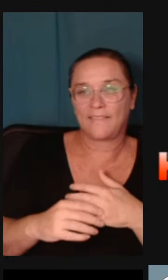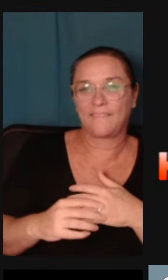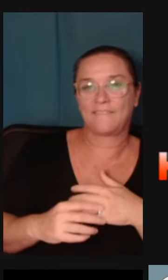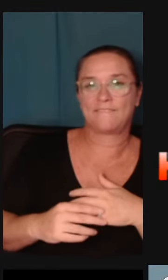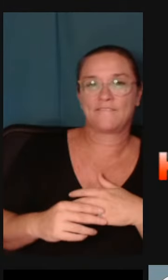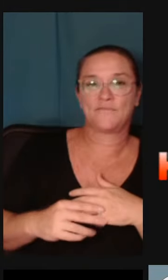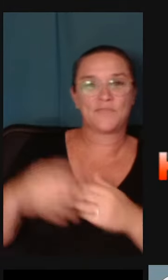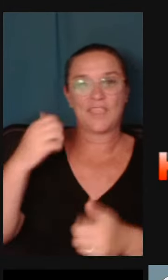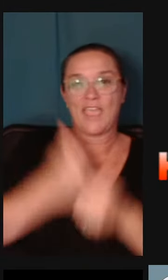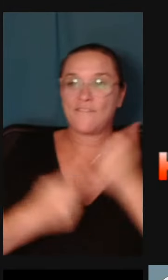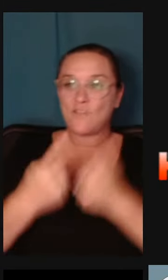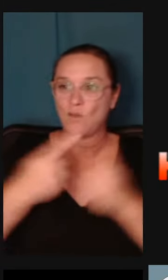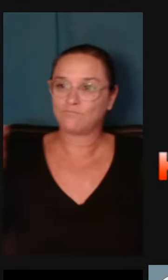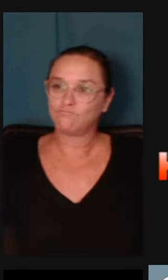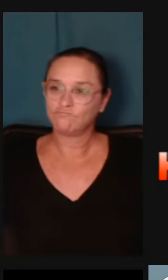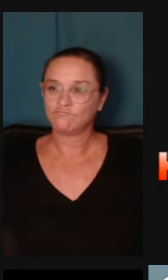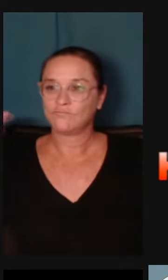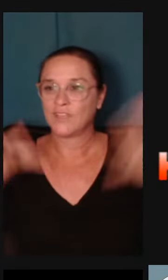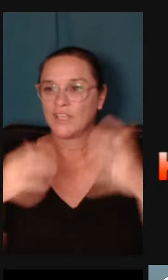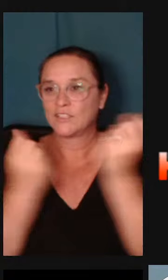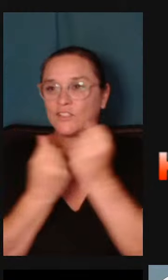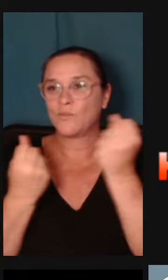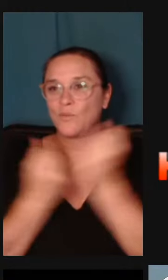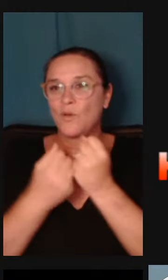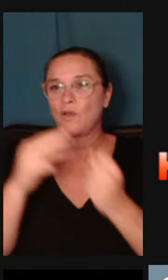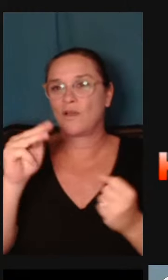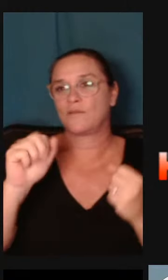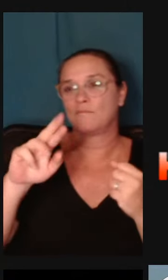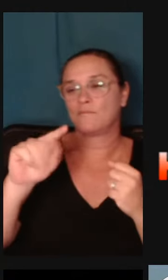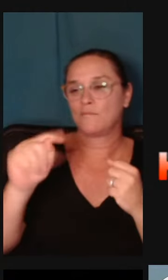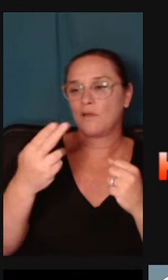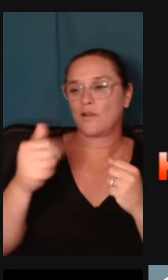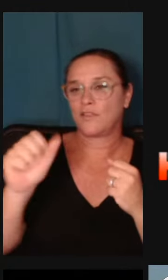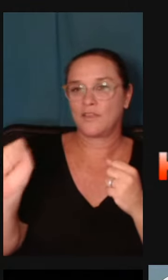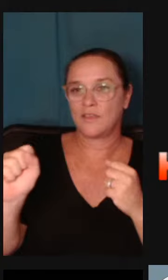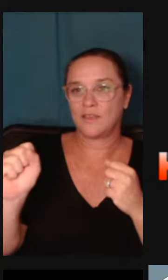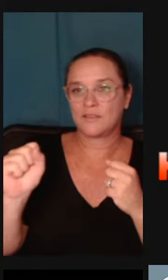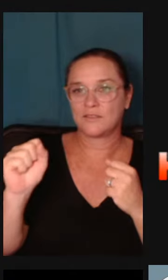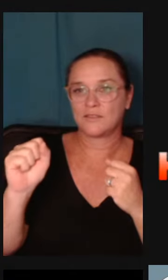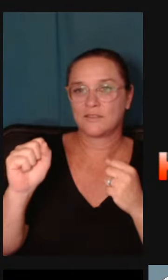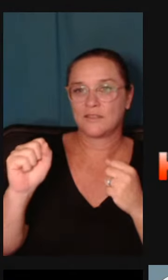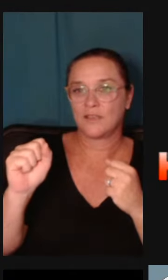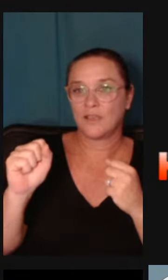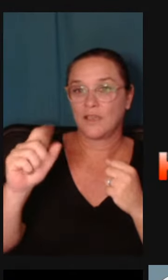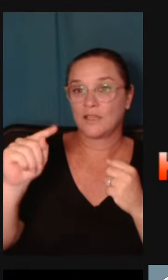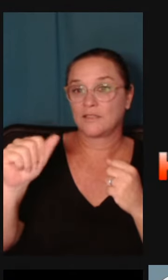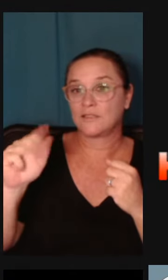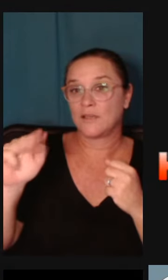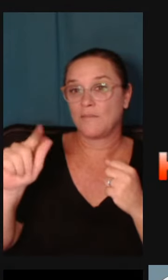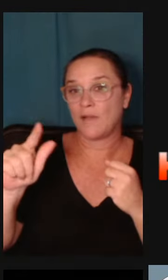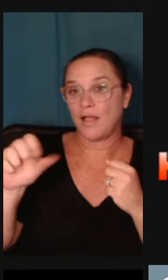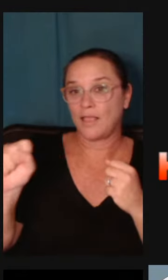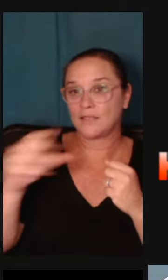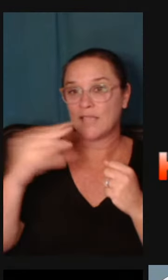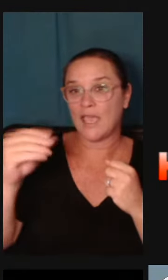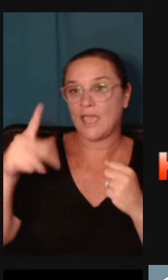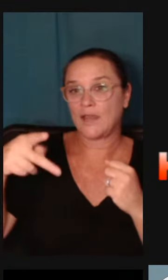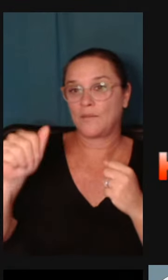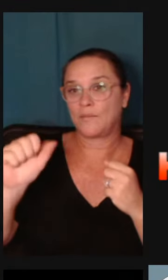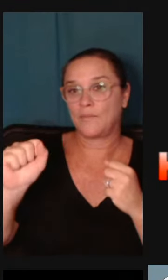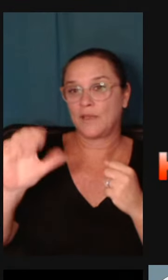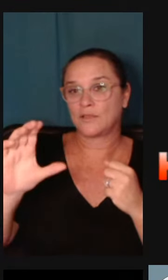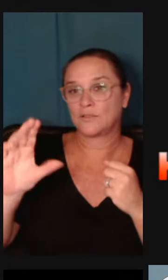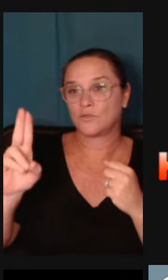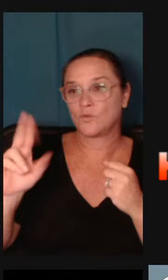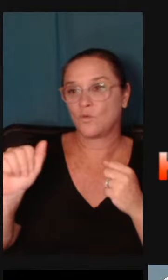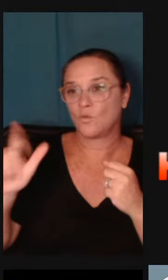Everybody's coming together to support Martha's Tamales and Pascual. So that's happening in Pahoa on December 16th. One more week. You